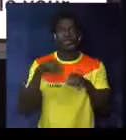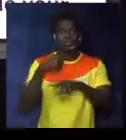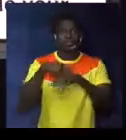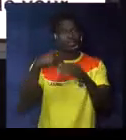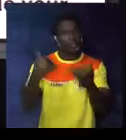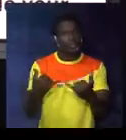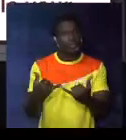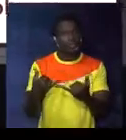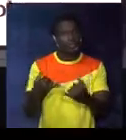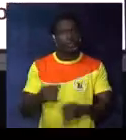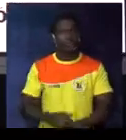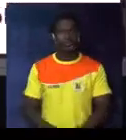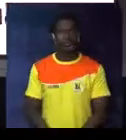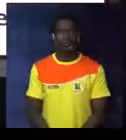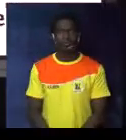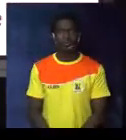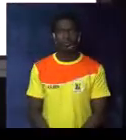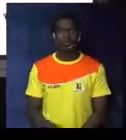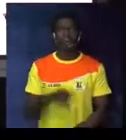Activity time now.